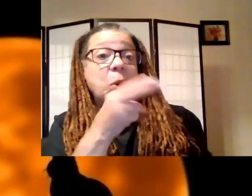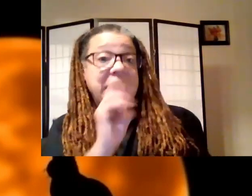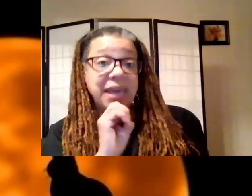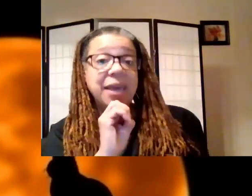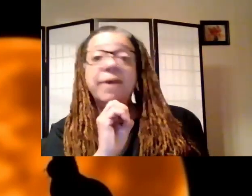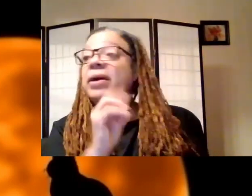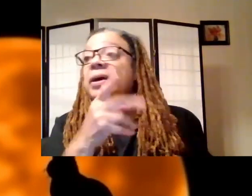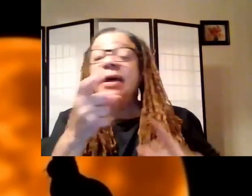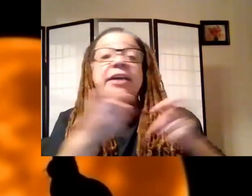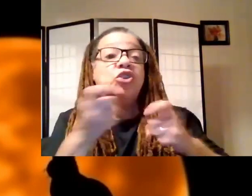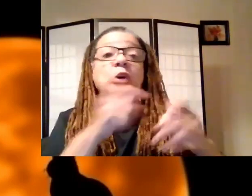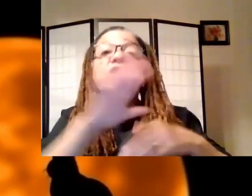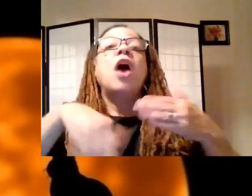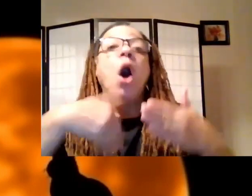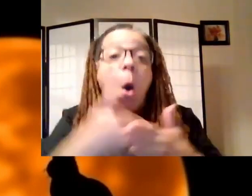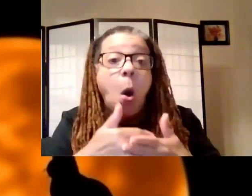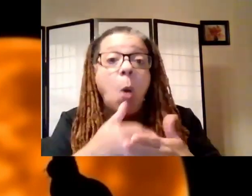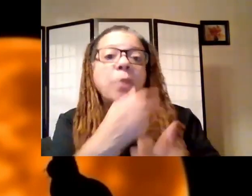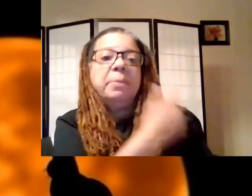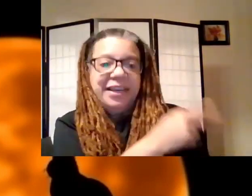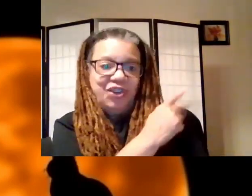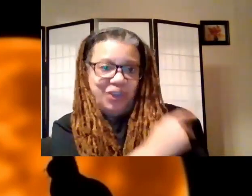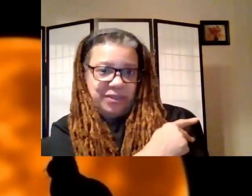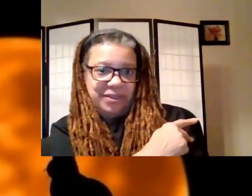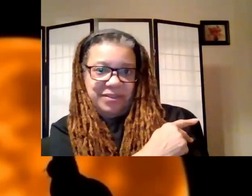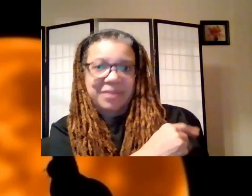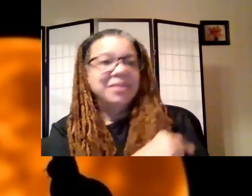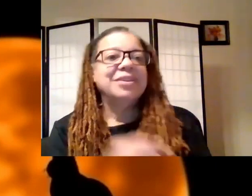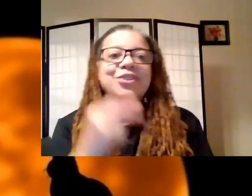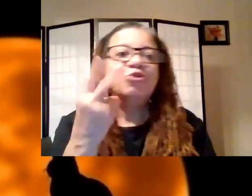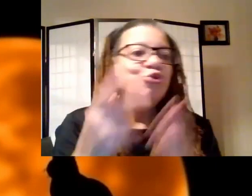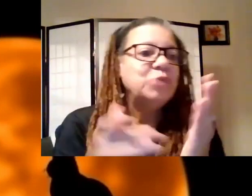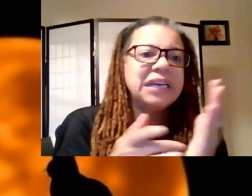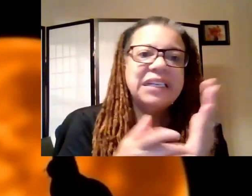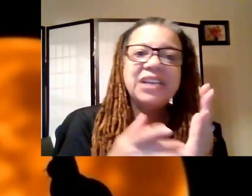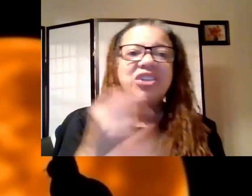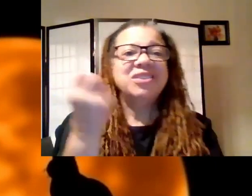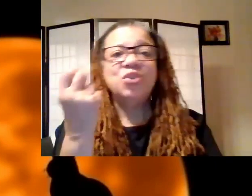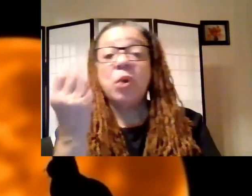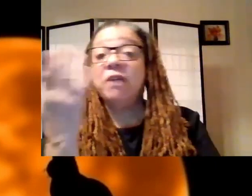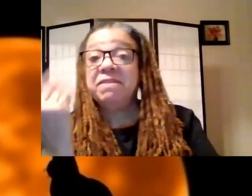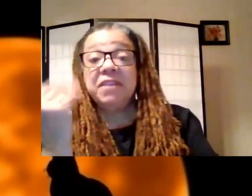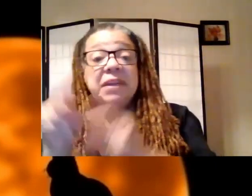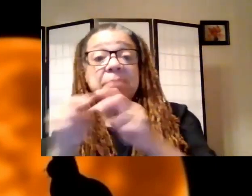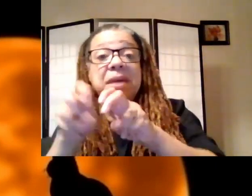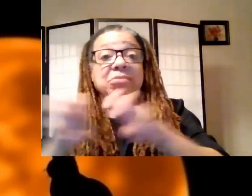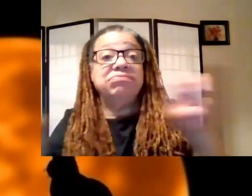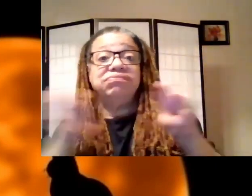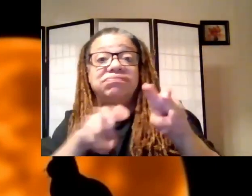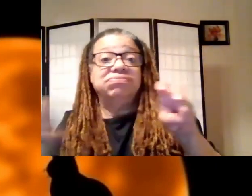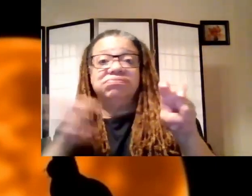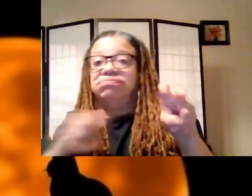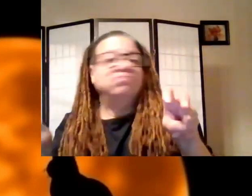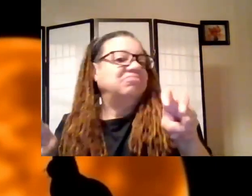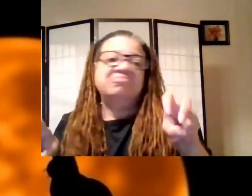of all the patients. Mm-hmm. So 2 technicians, 1 nurse to 12 to 15 patients